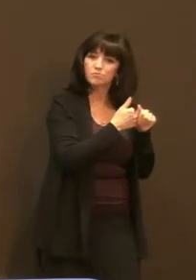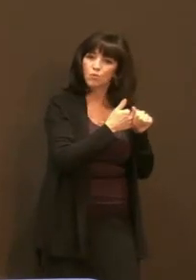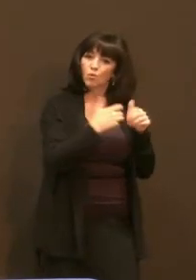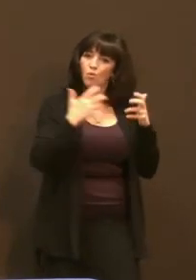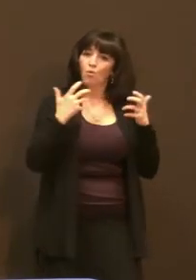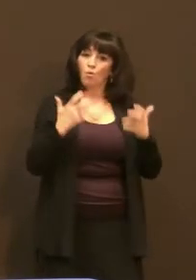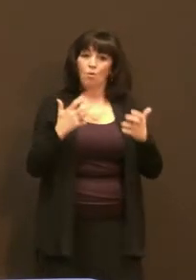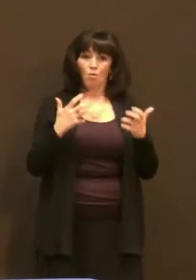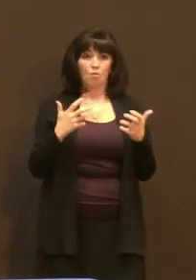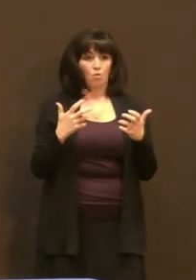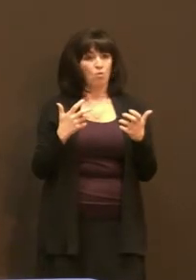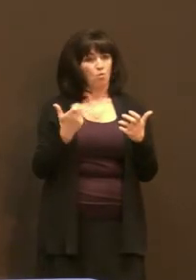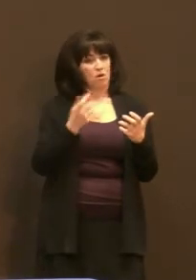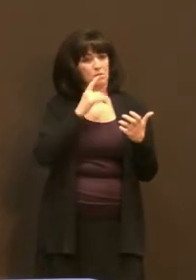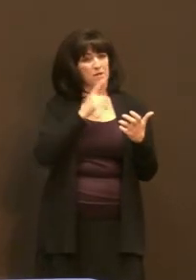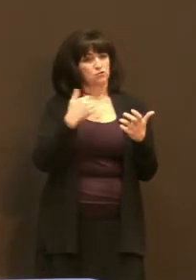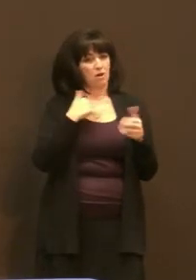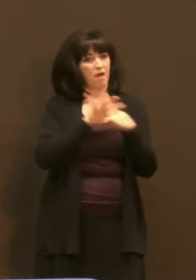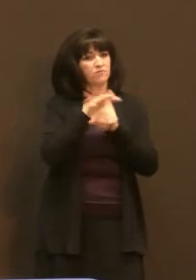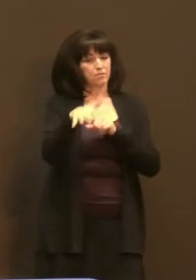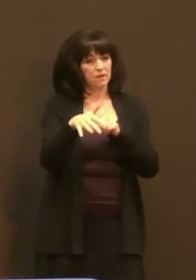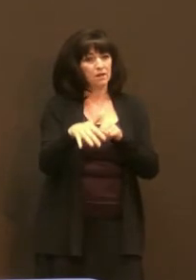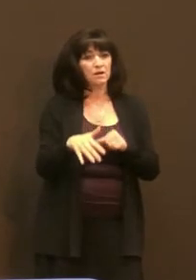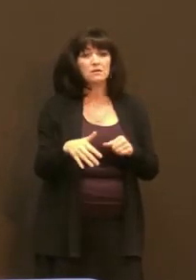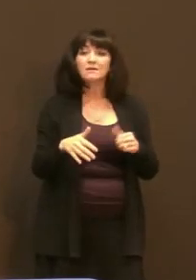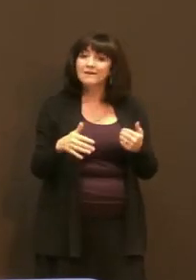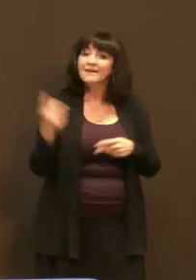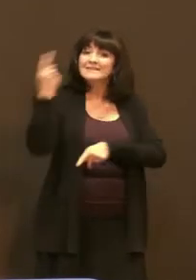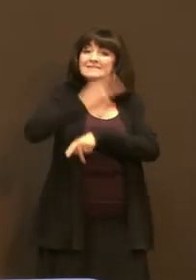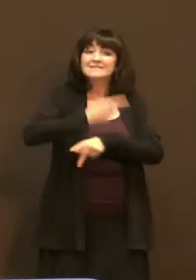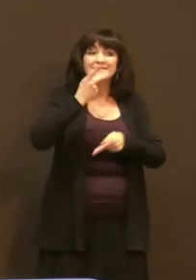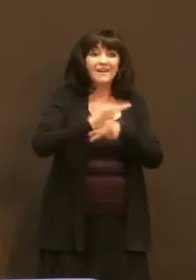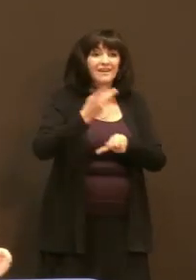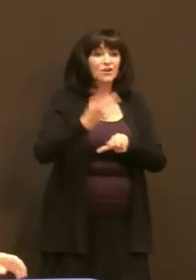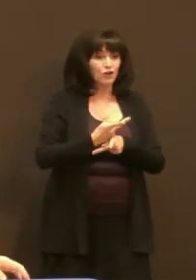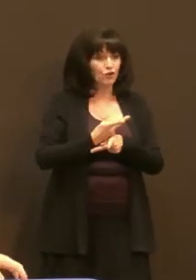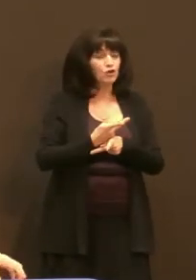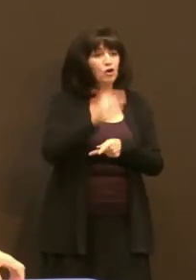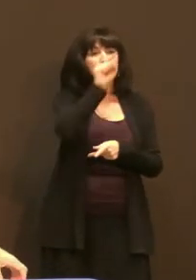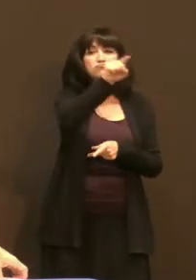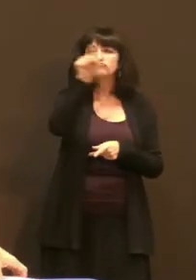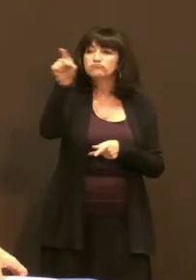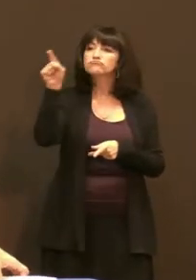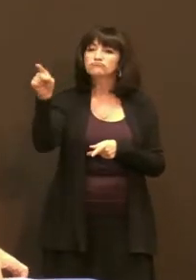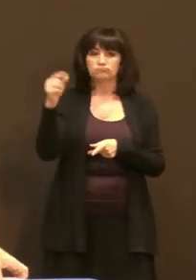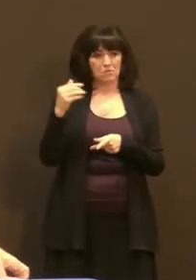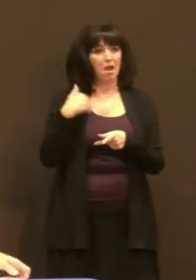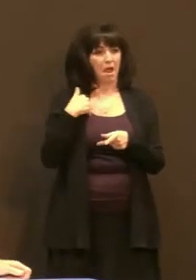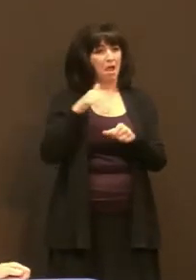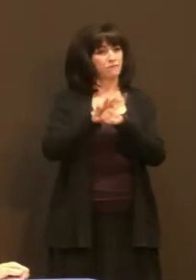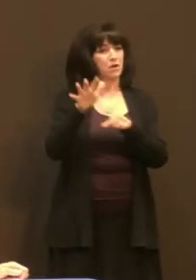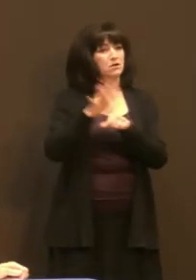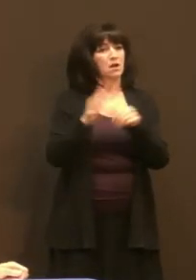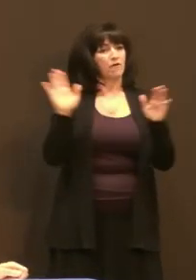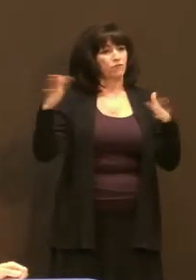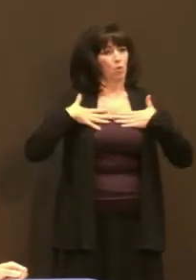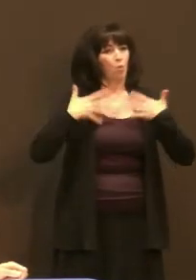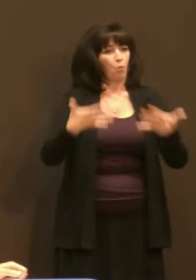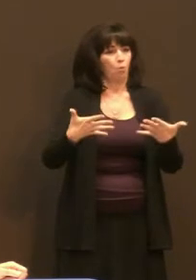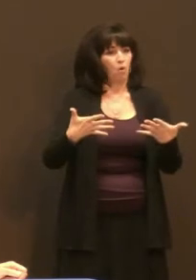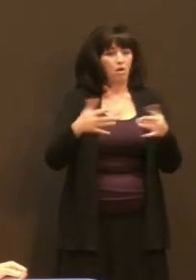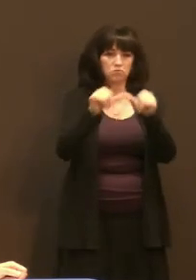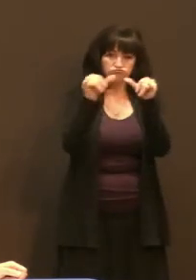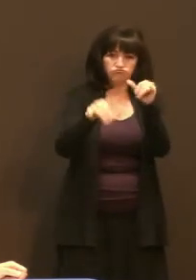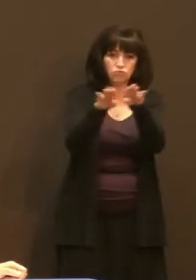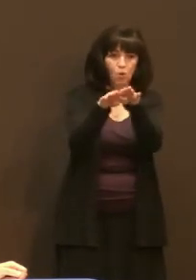to be working out. There are enough daycares that are willing to stay open under the emergency order that we have to